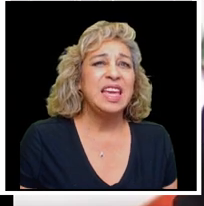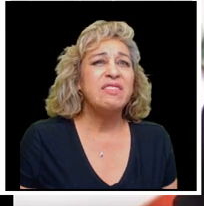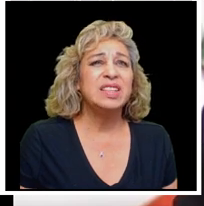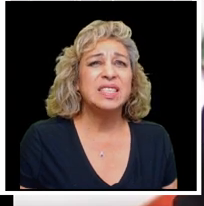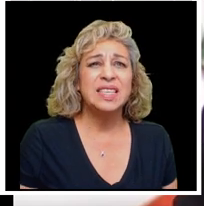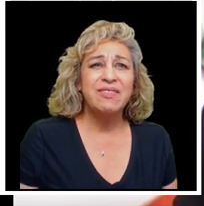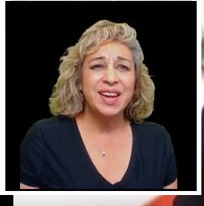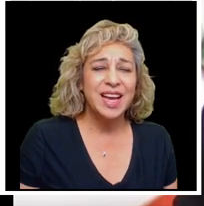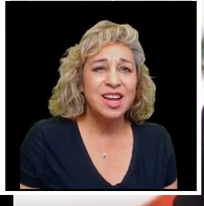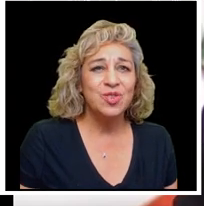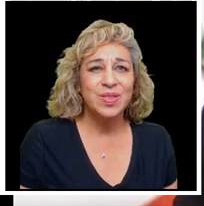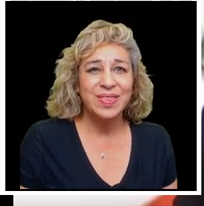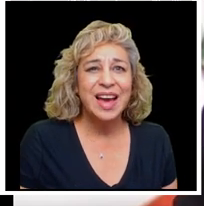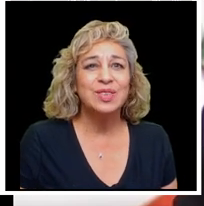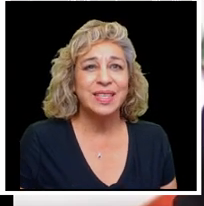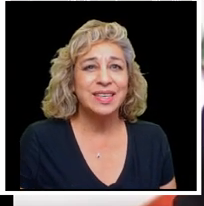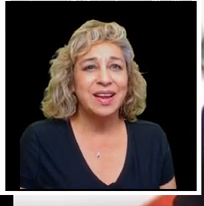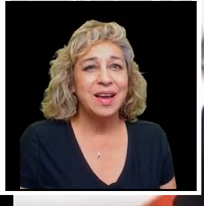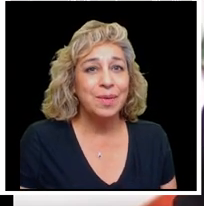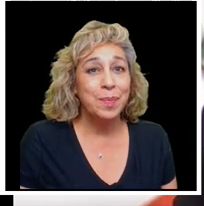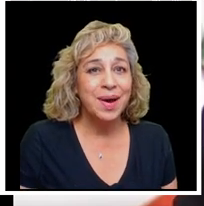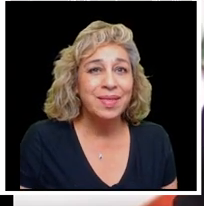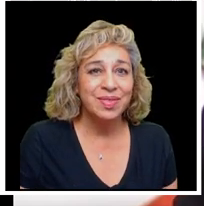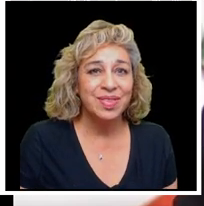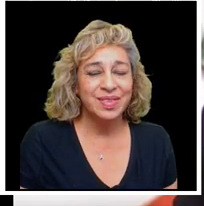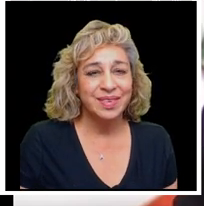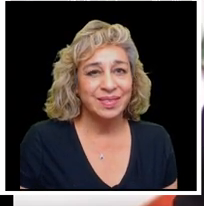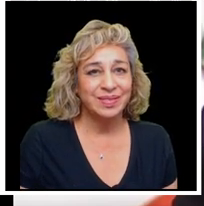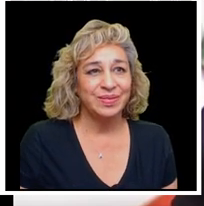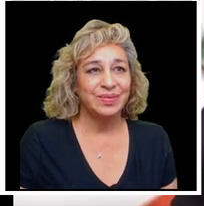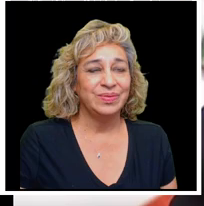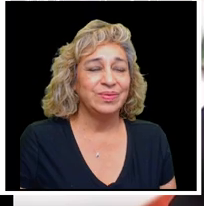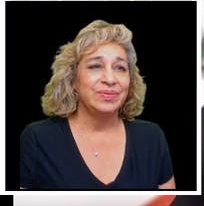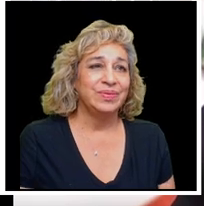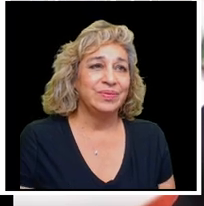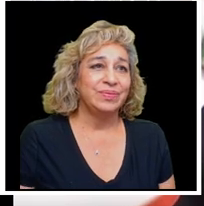even 700 thousand a month